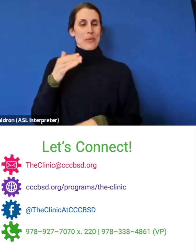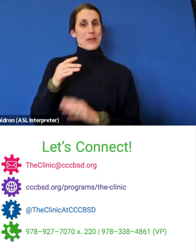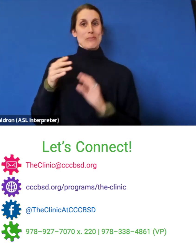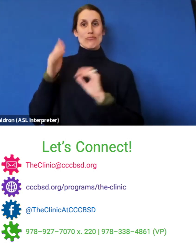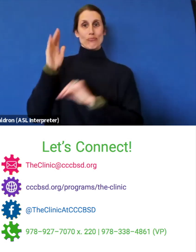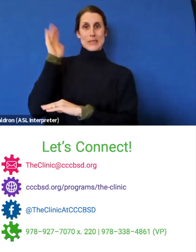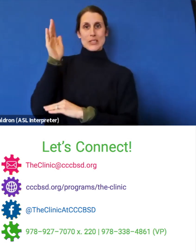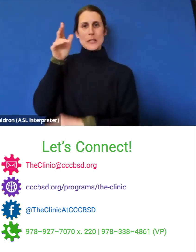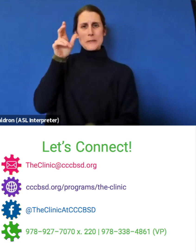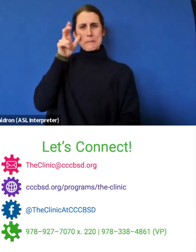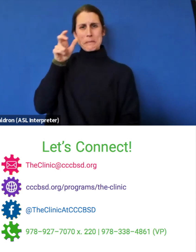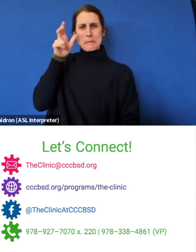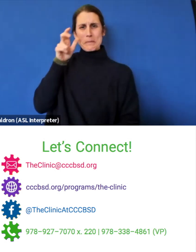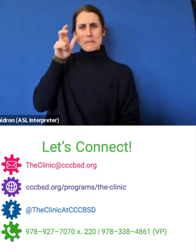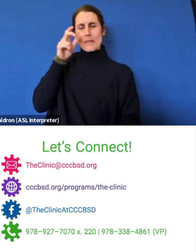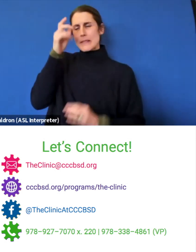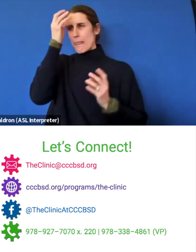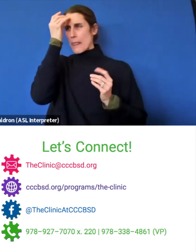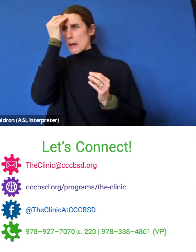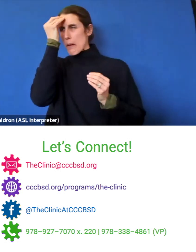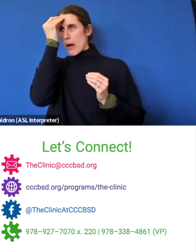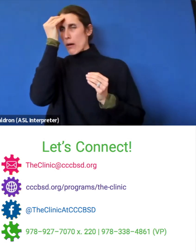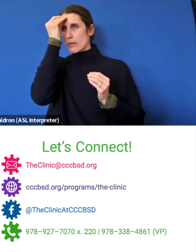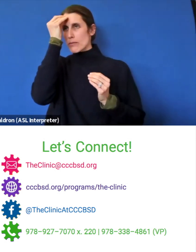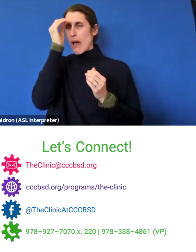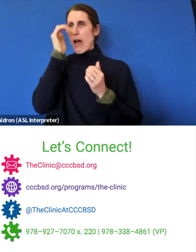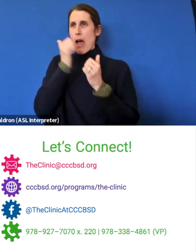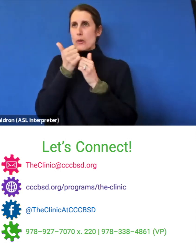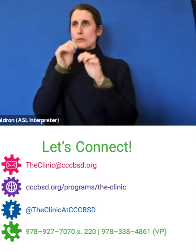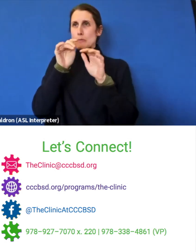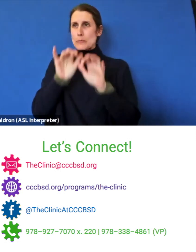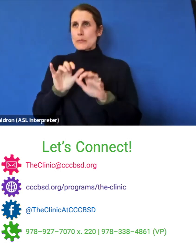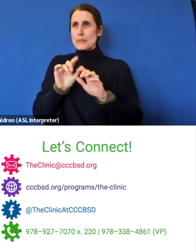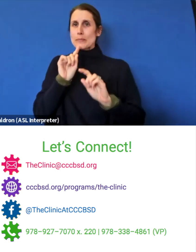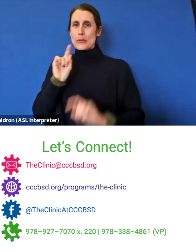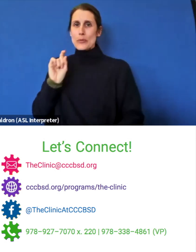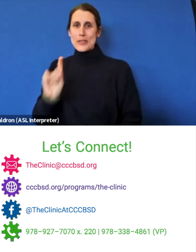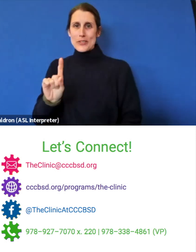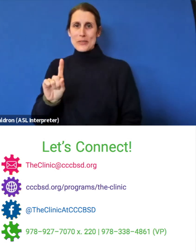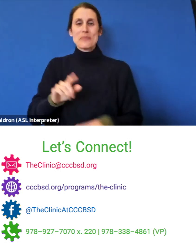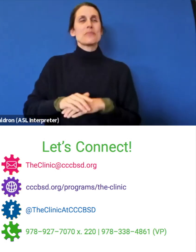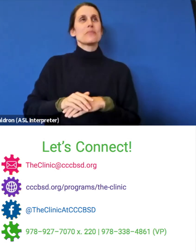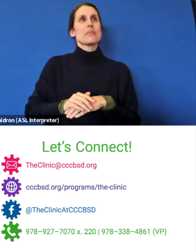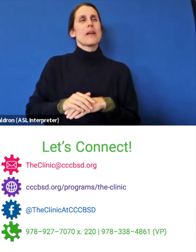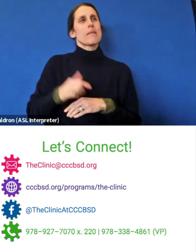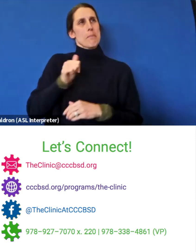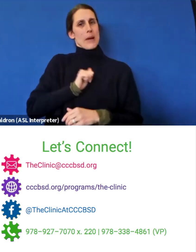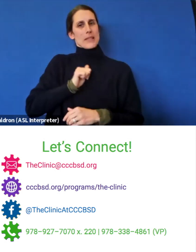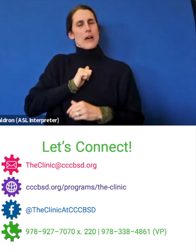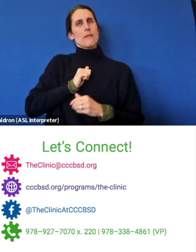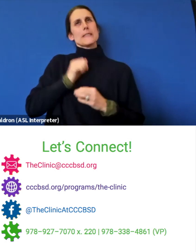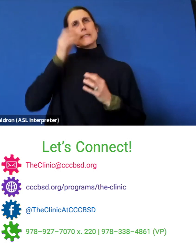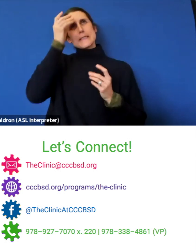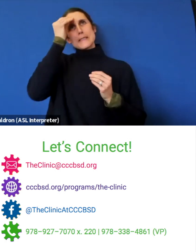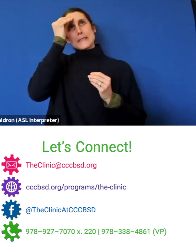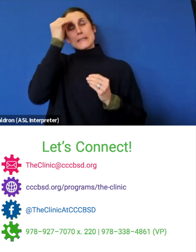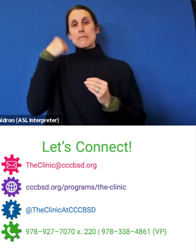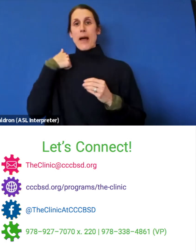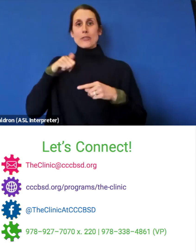but I was just reflecting. I was trained in linguistics, so that list you had on an early slide of